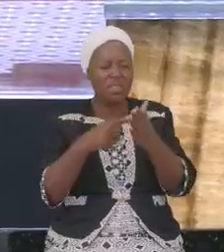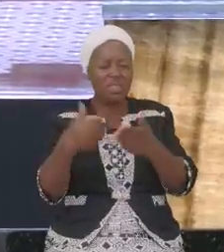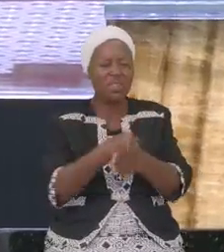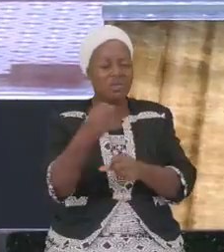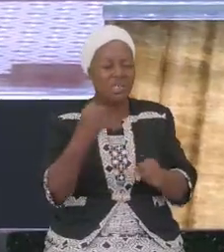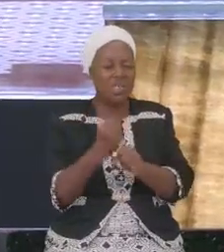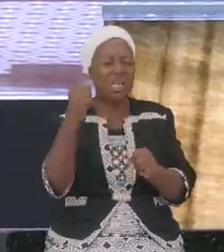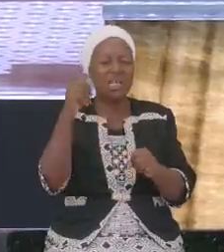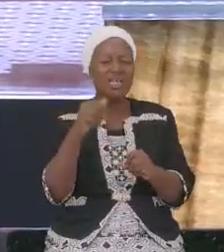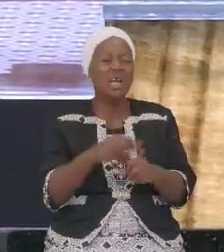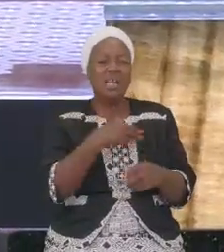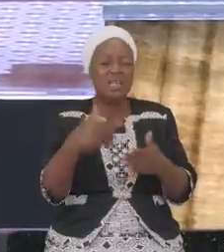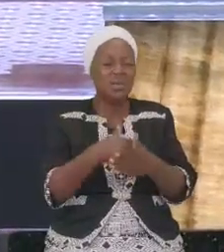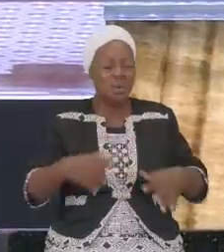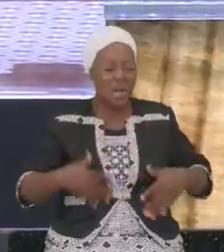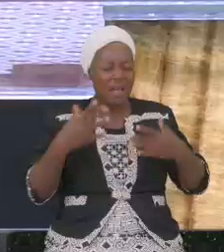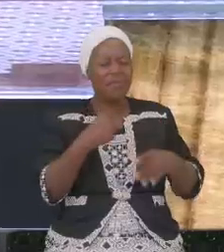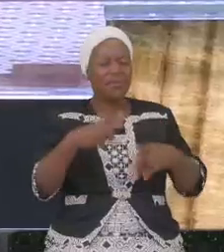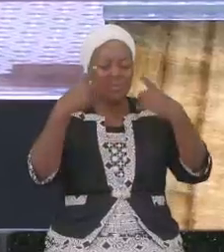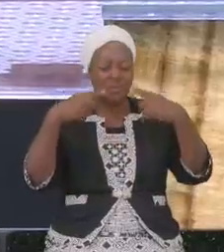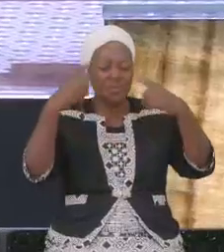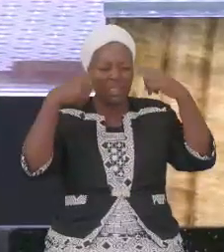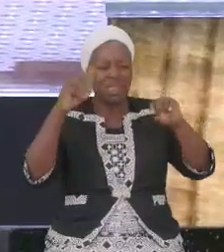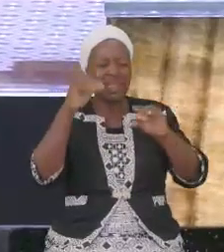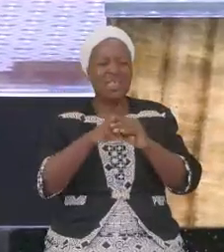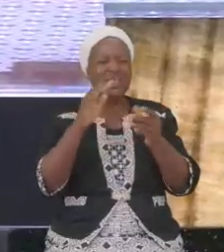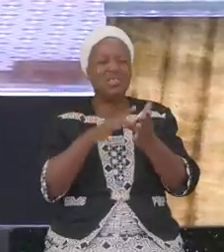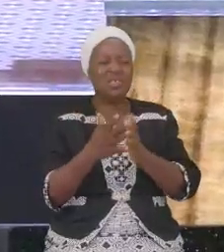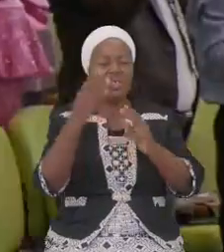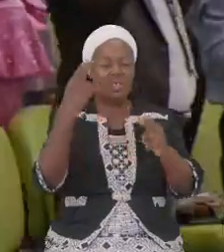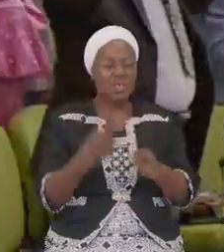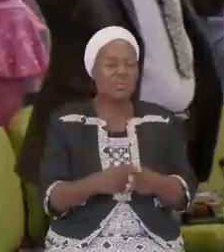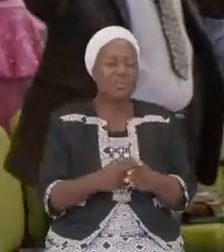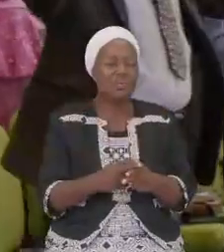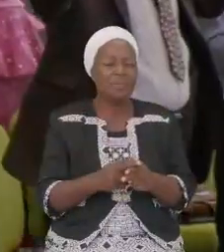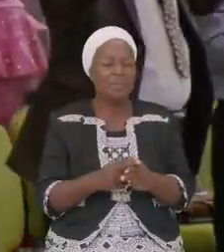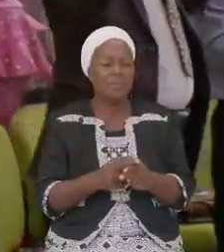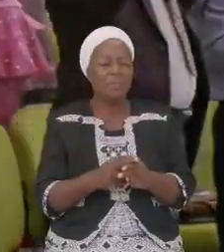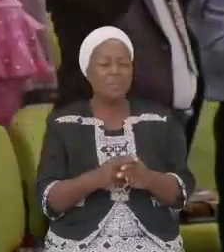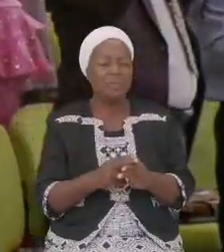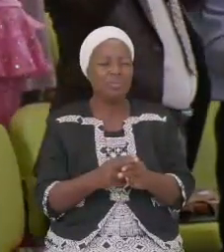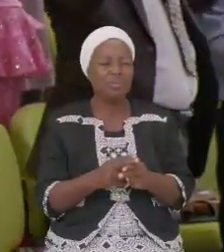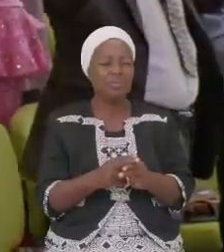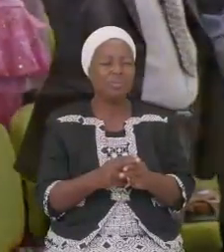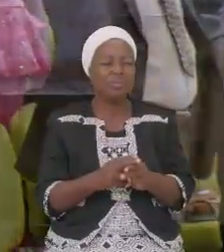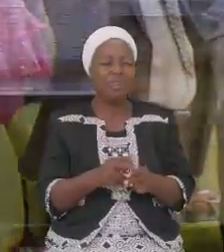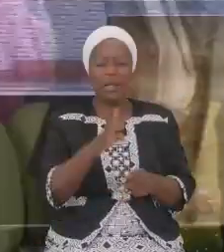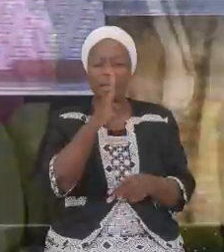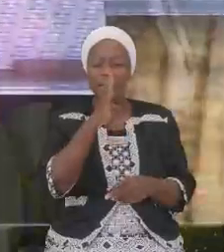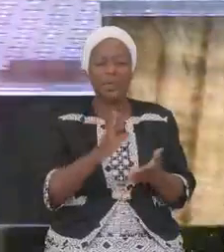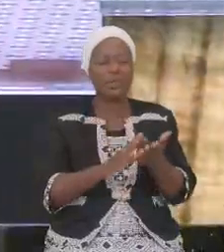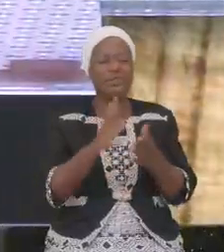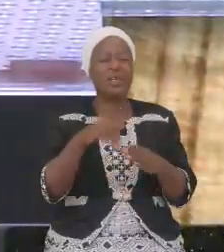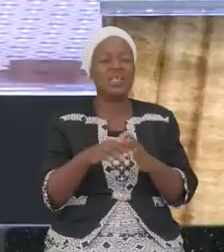this new life of success in Jesus' name. Be glorified in